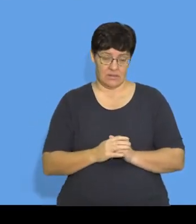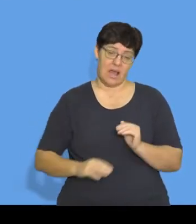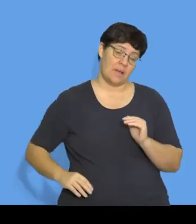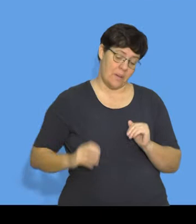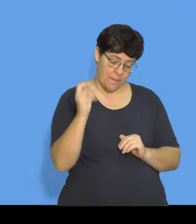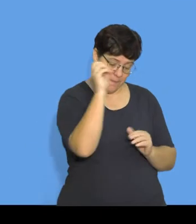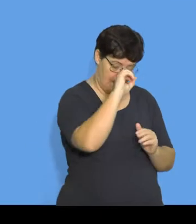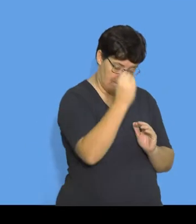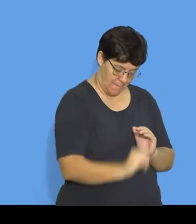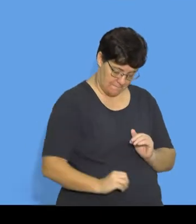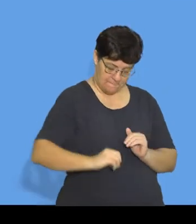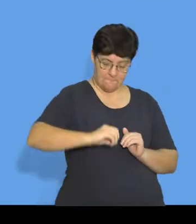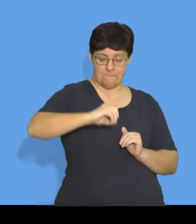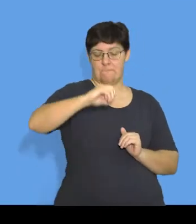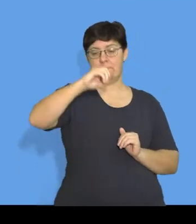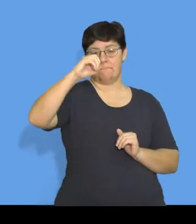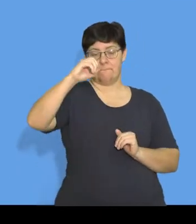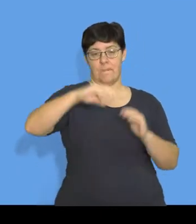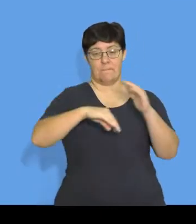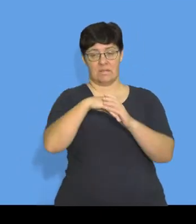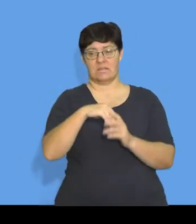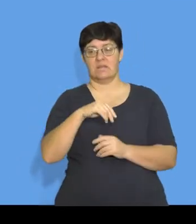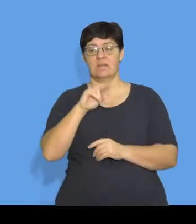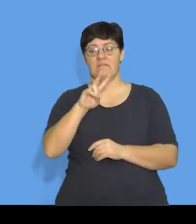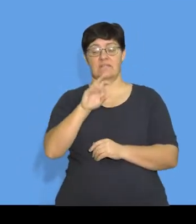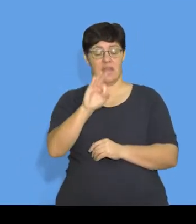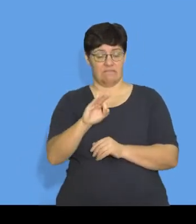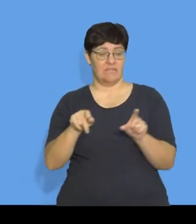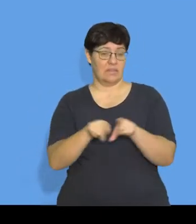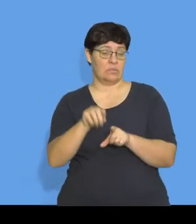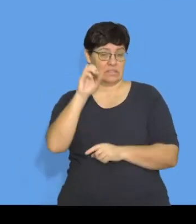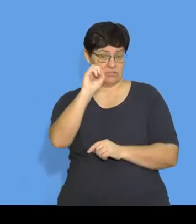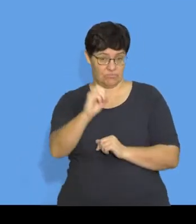height, which is Vf, which will be 0.